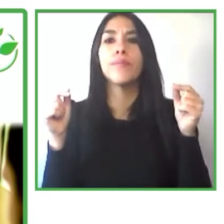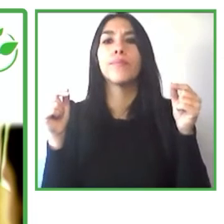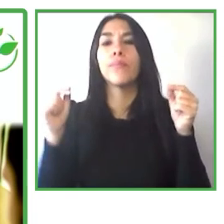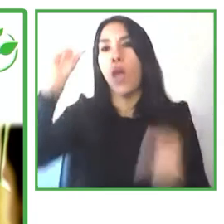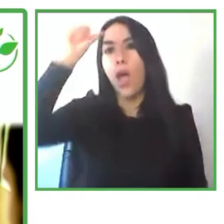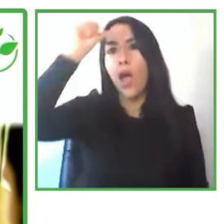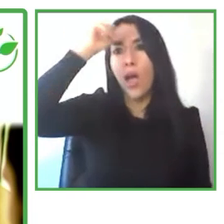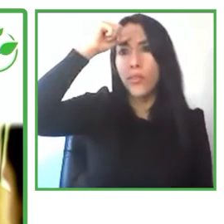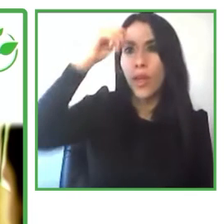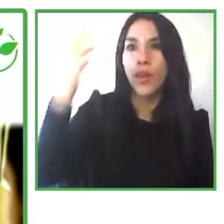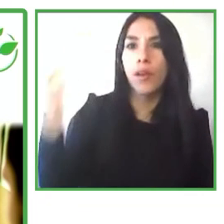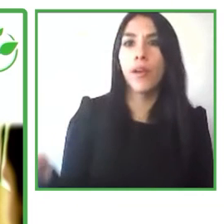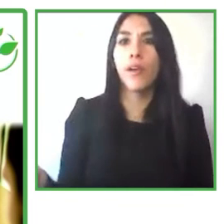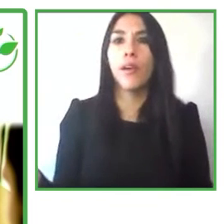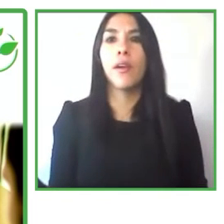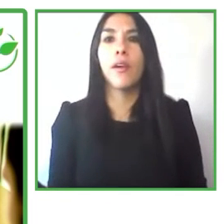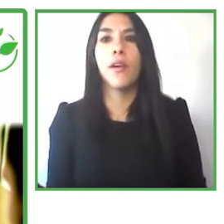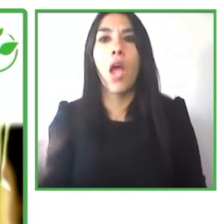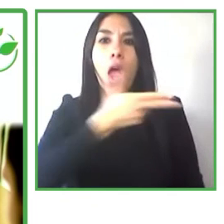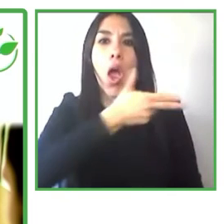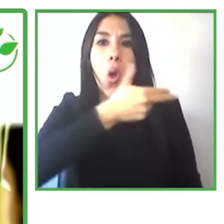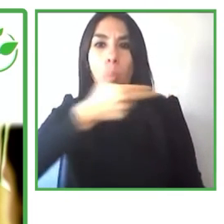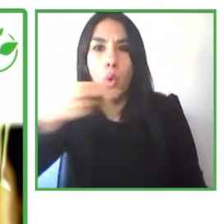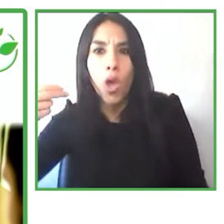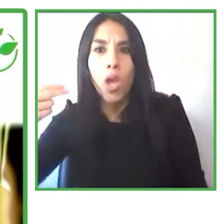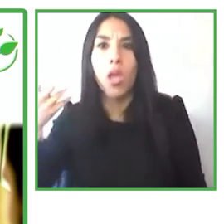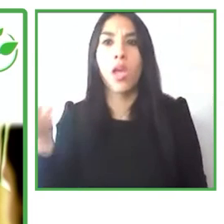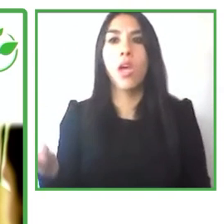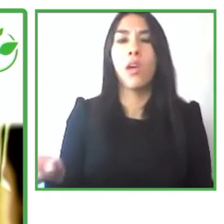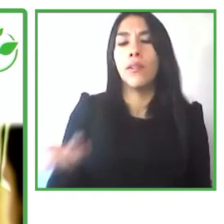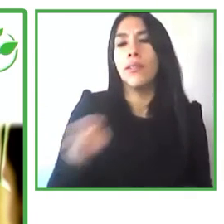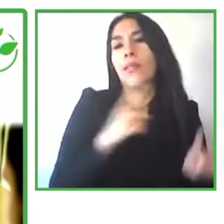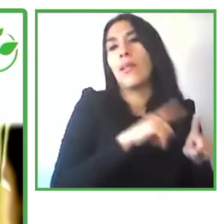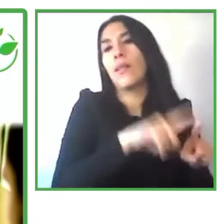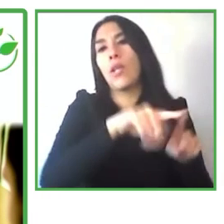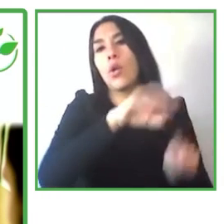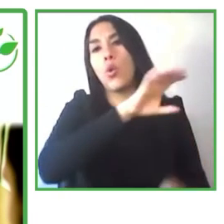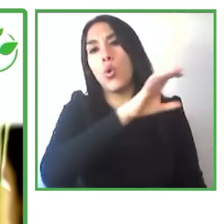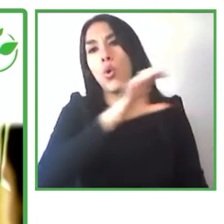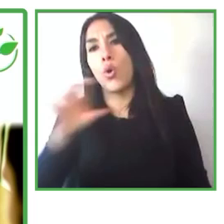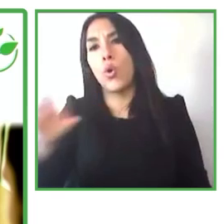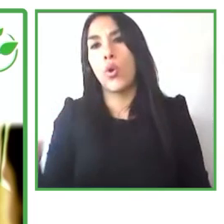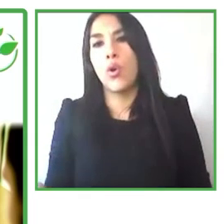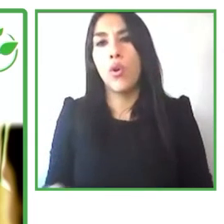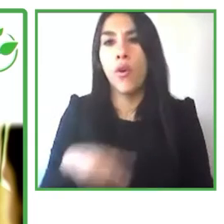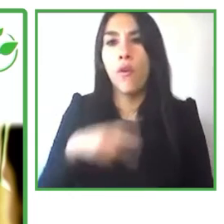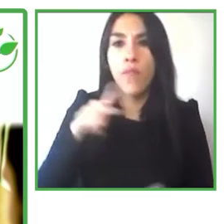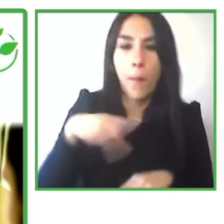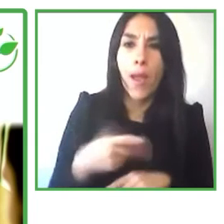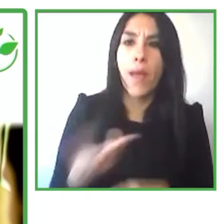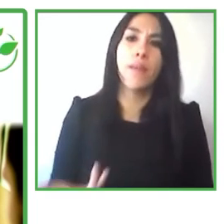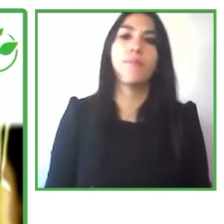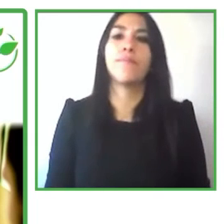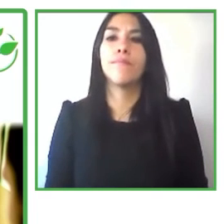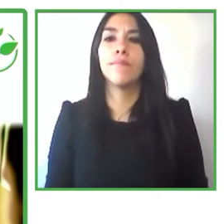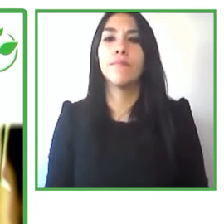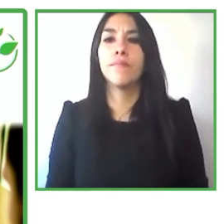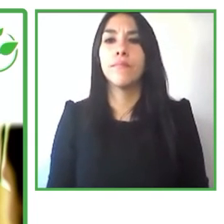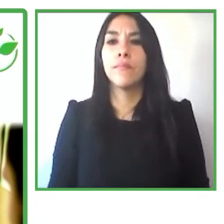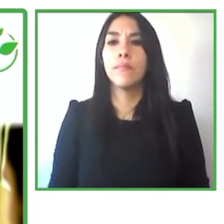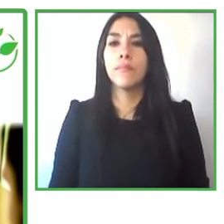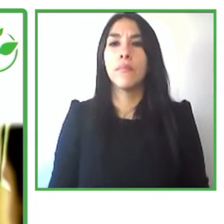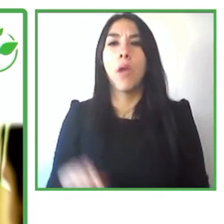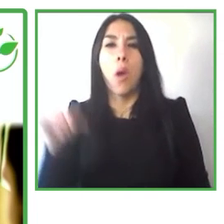networks, which can have a crucial role in bringing businesses and training providers on digital